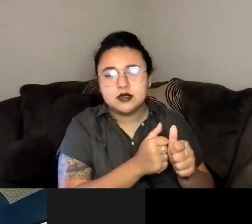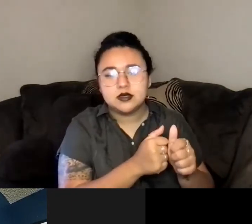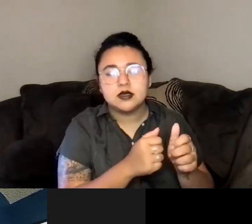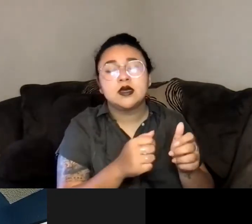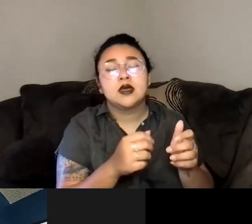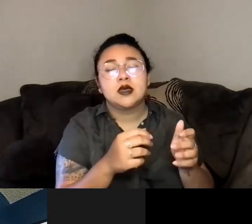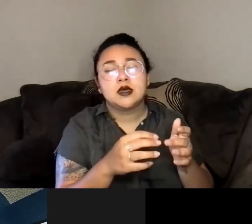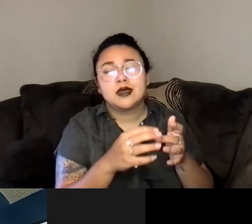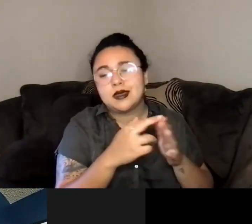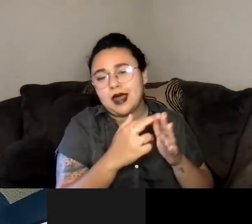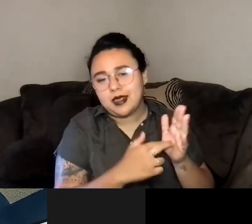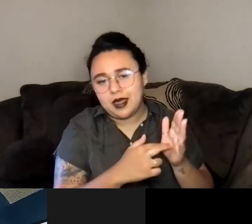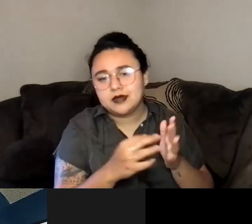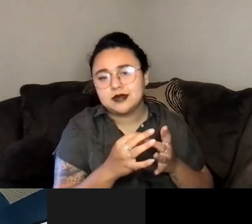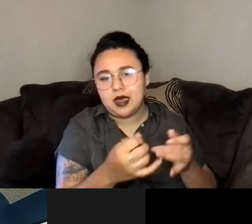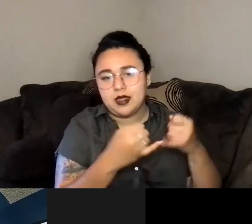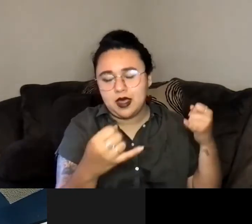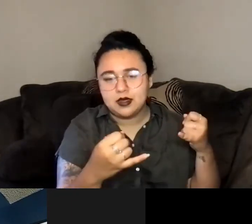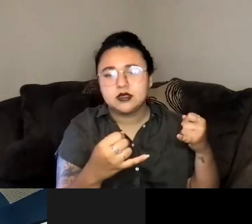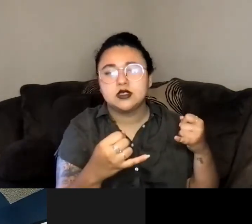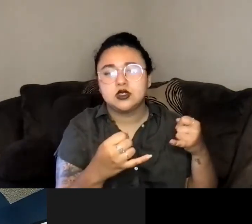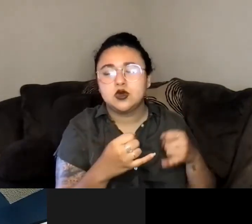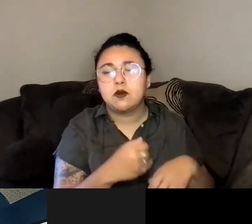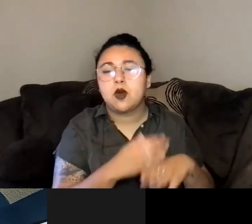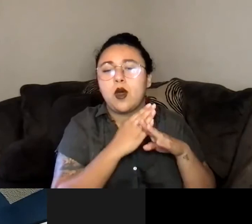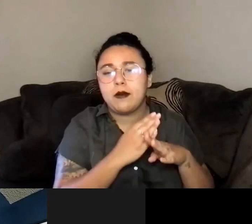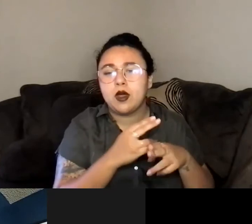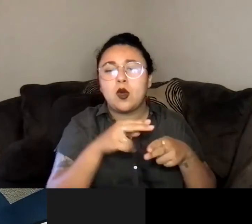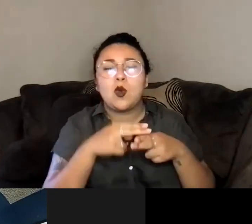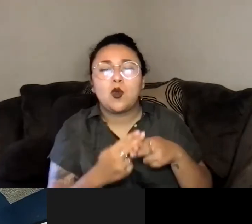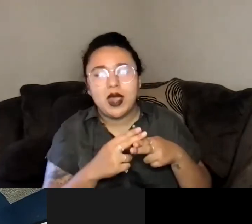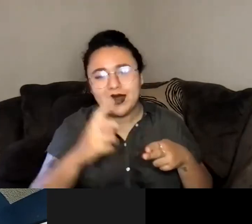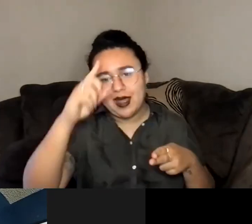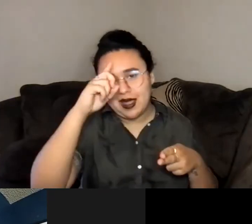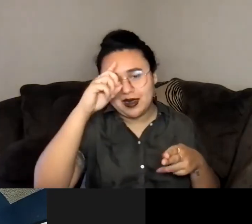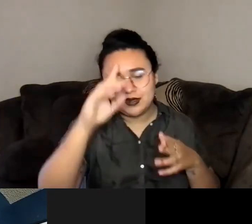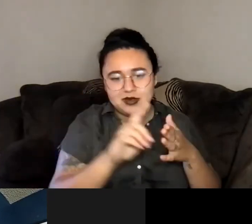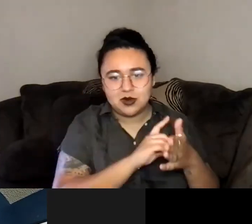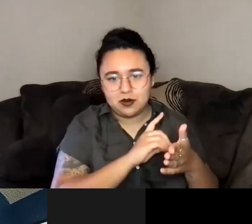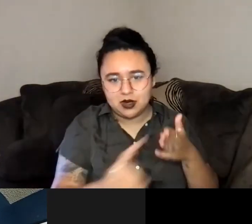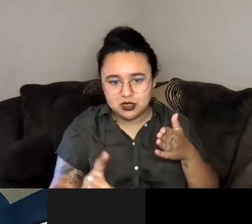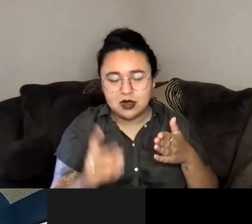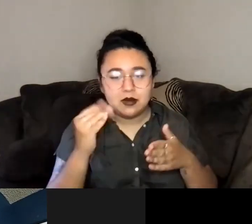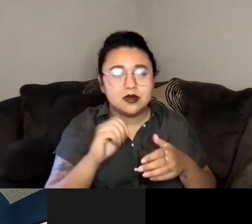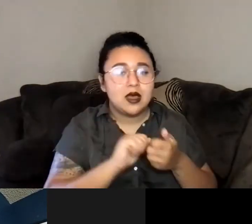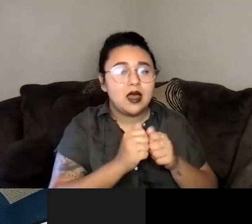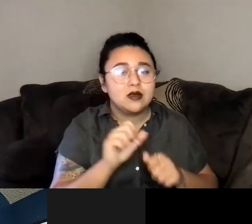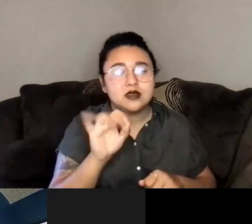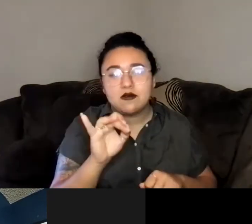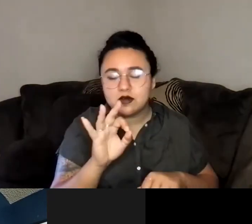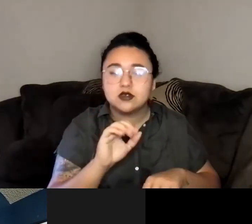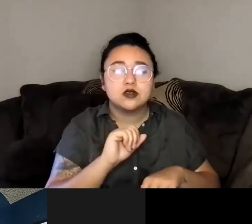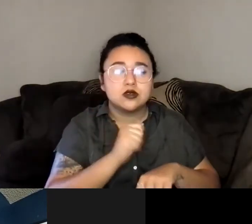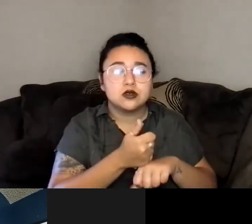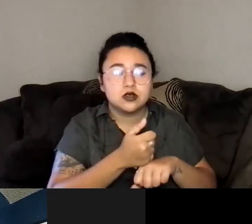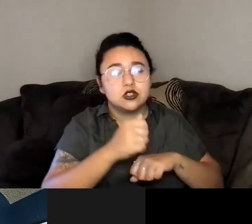discrimination. And because of the way San Francisco is structured, these have the full impact of law, just like a